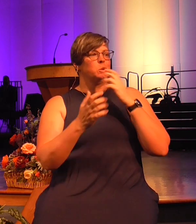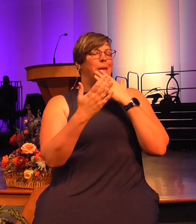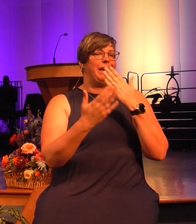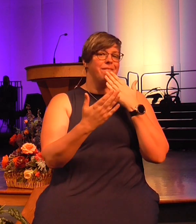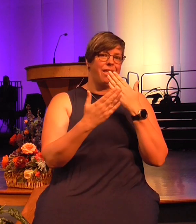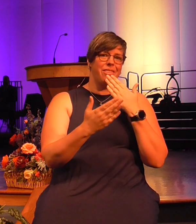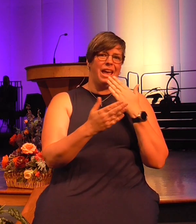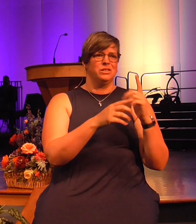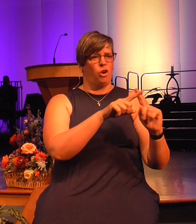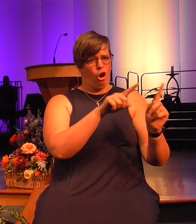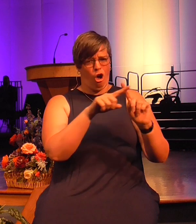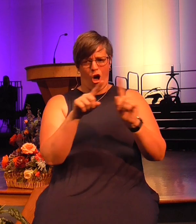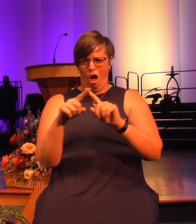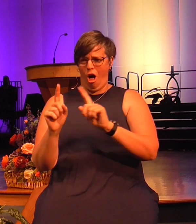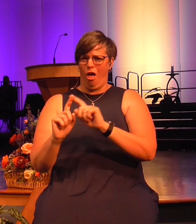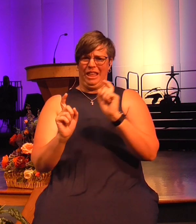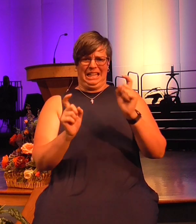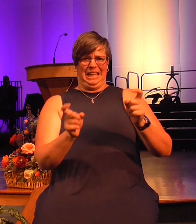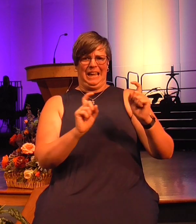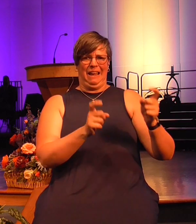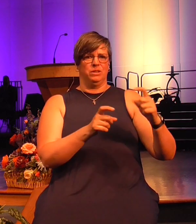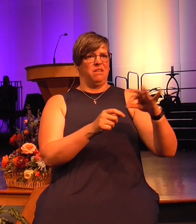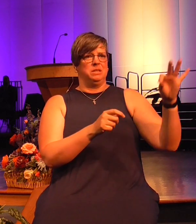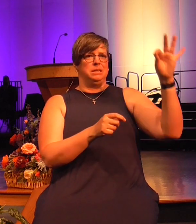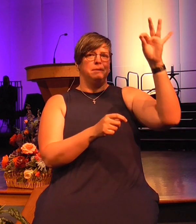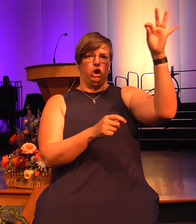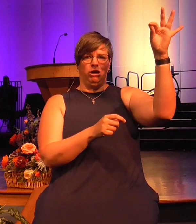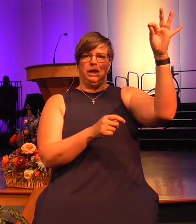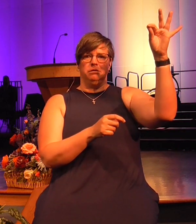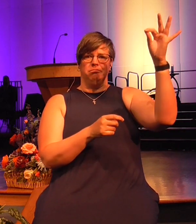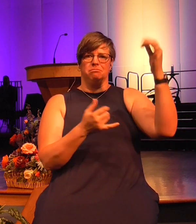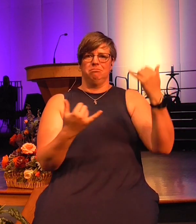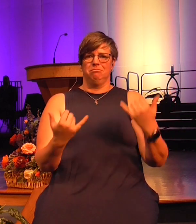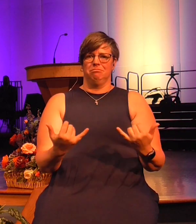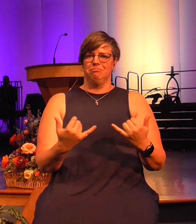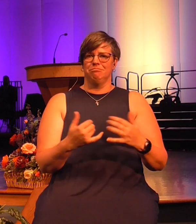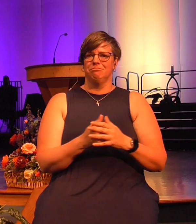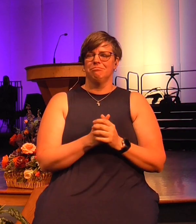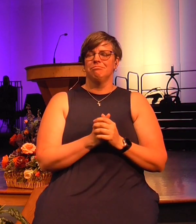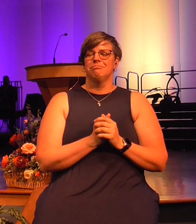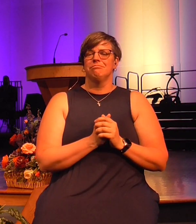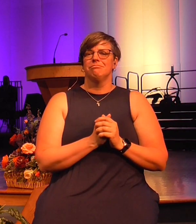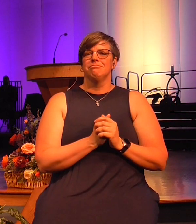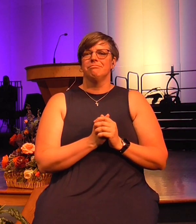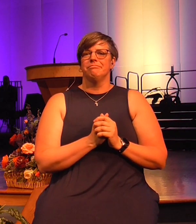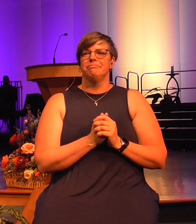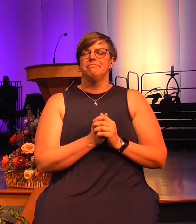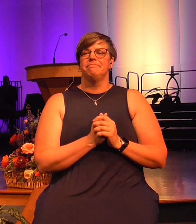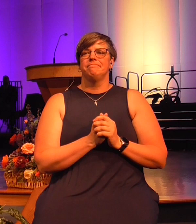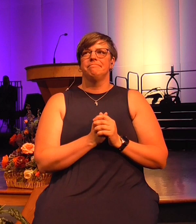We give thanks for all the gifts that Spirit continues to shower upon us.